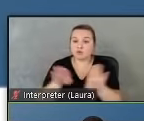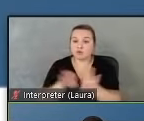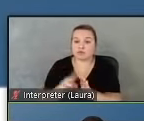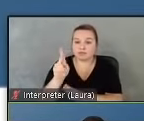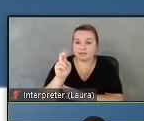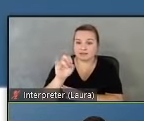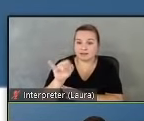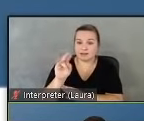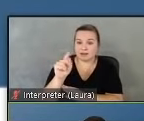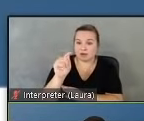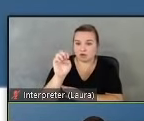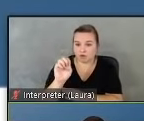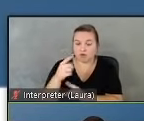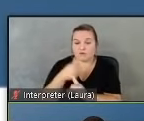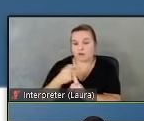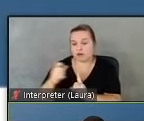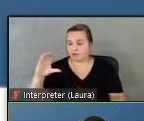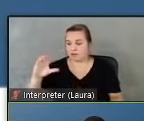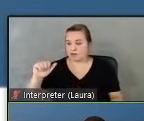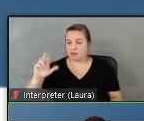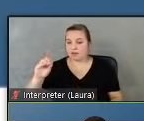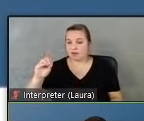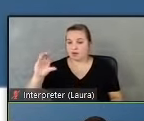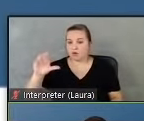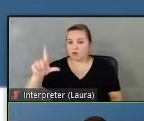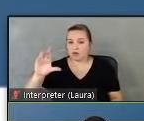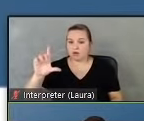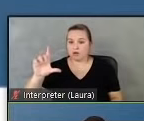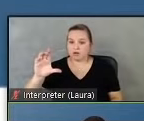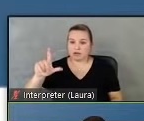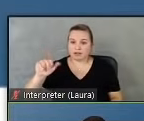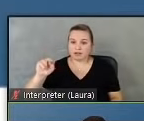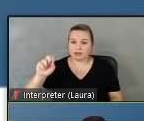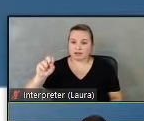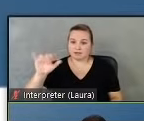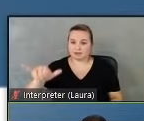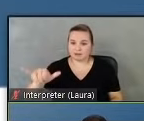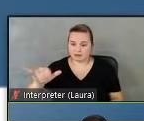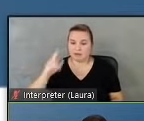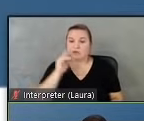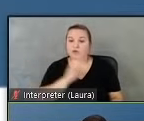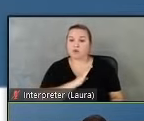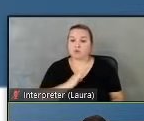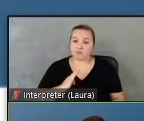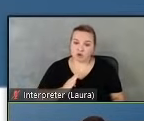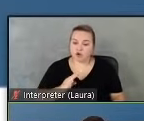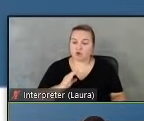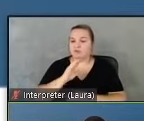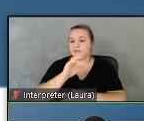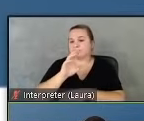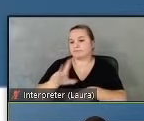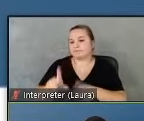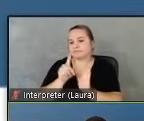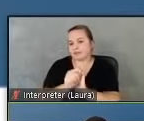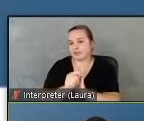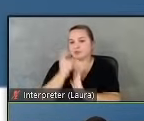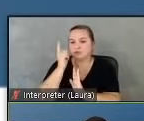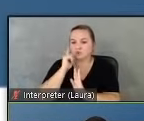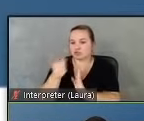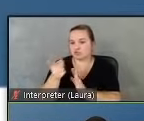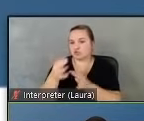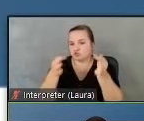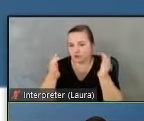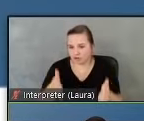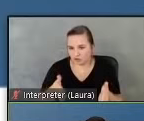from Carol Clancy, the Bureau of Special Education Director. So at this point,